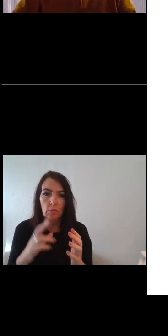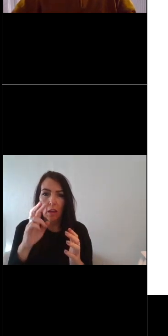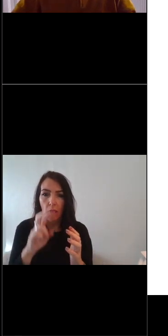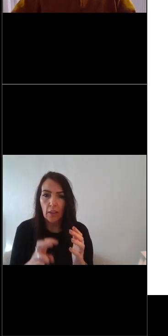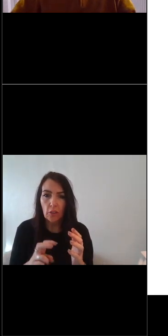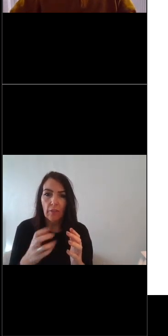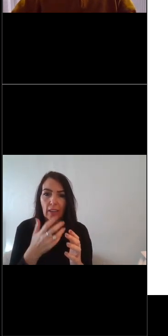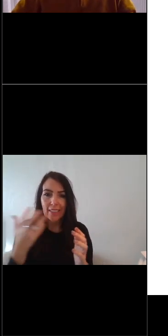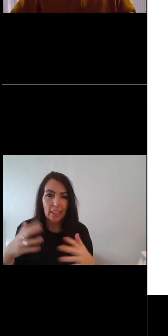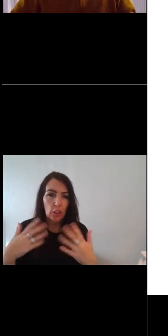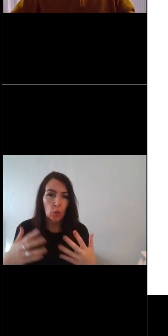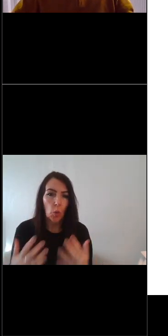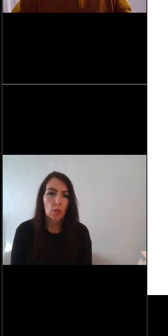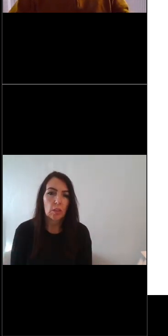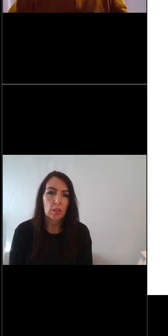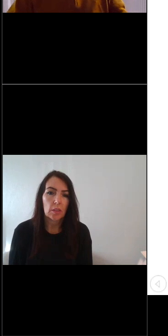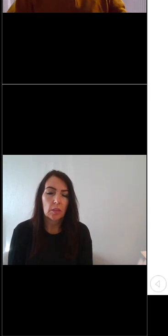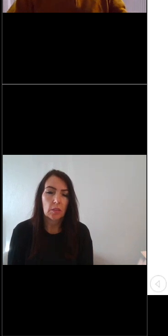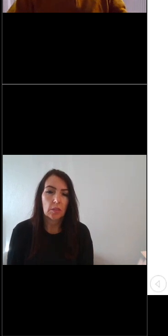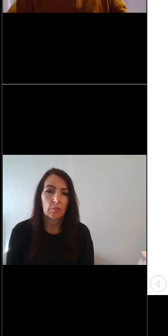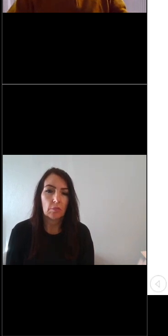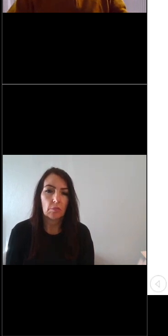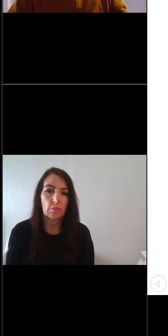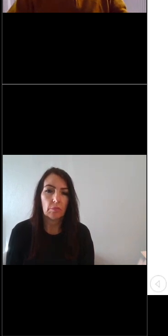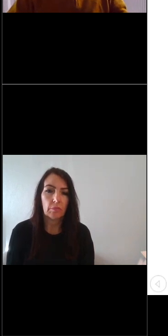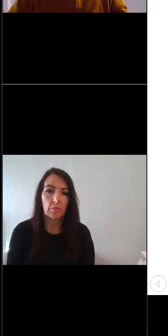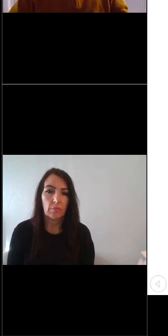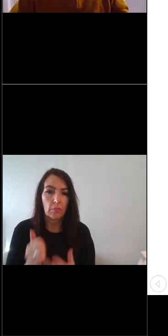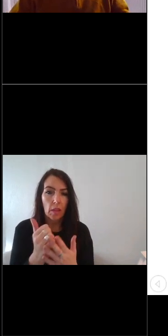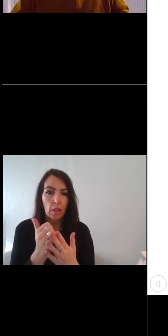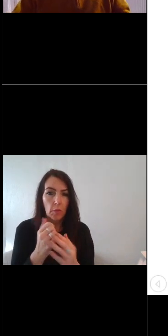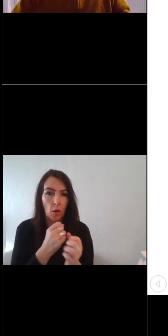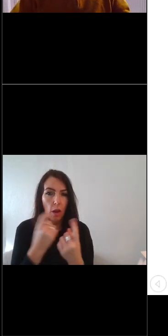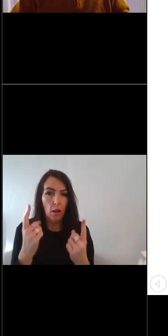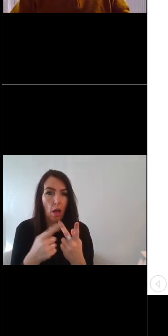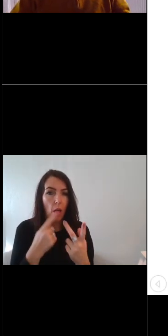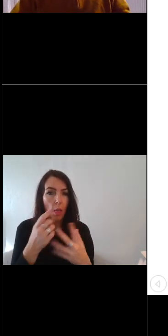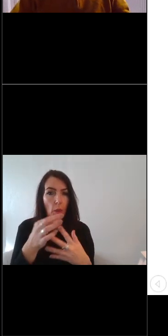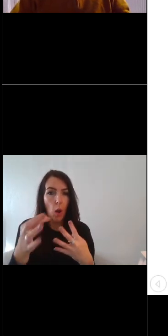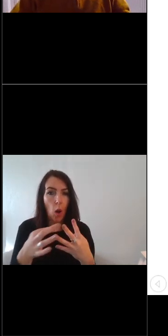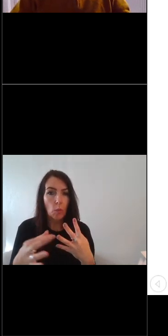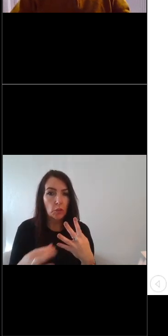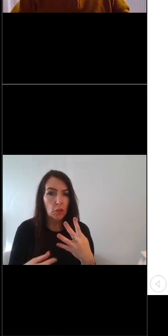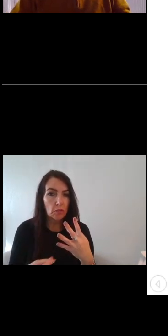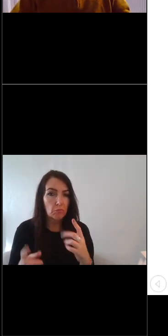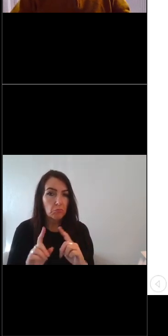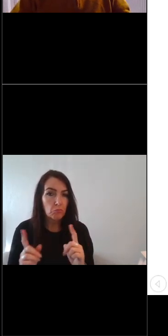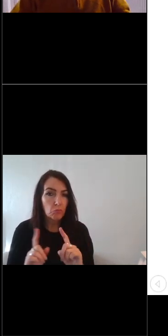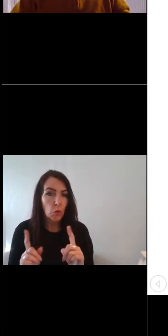etc. And it also helps you to understand what other options there may be beyond that in terms